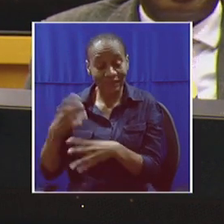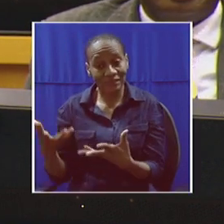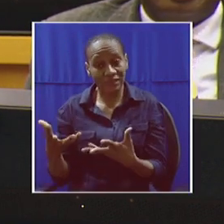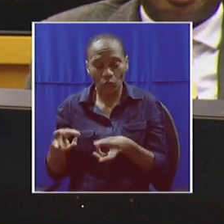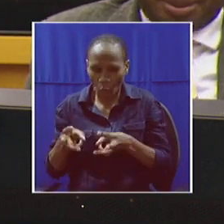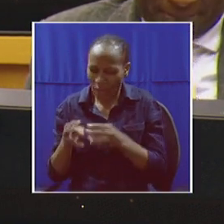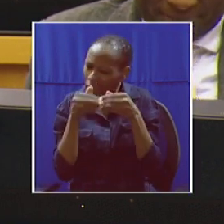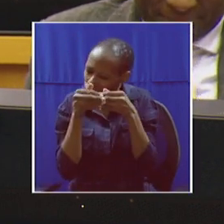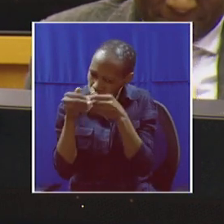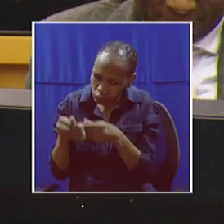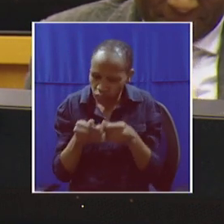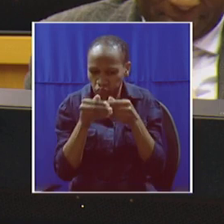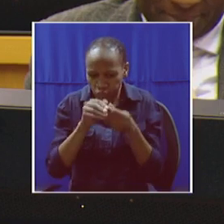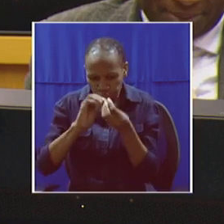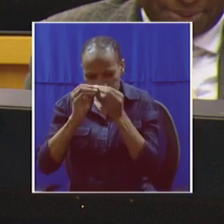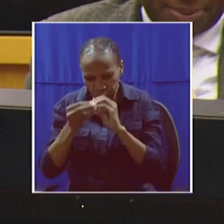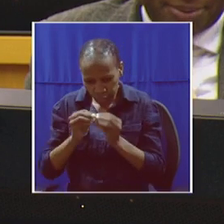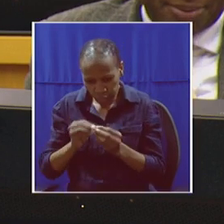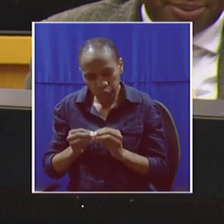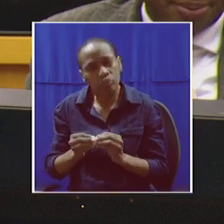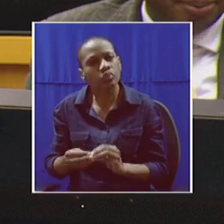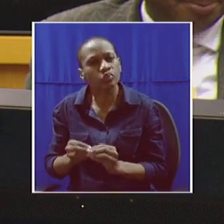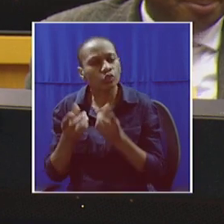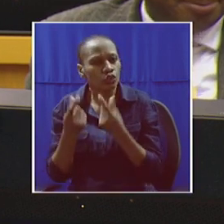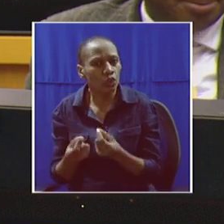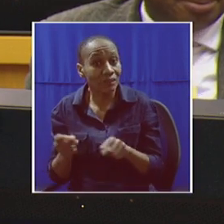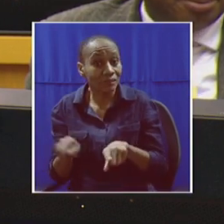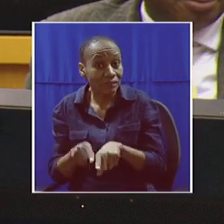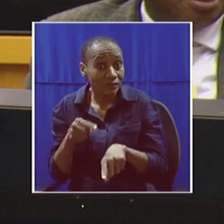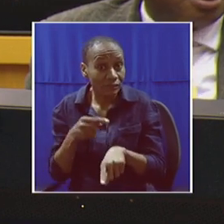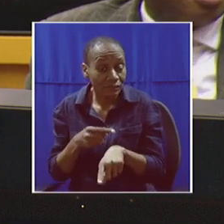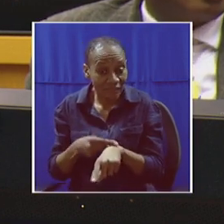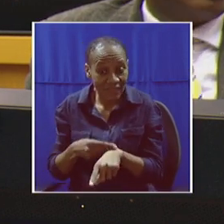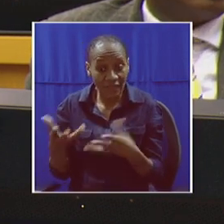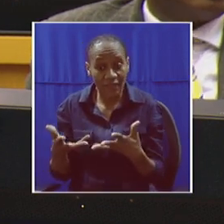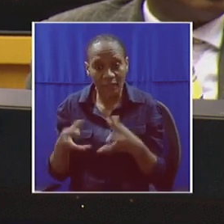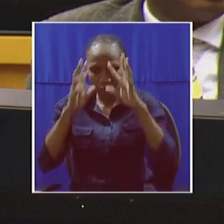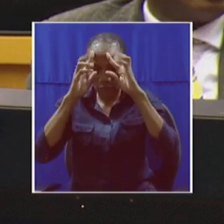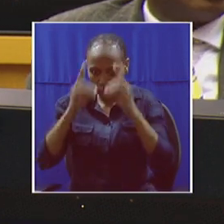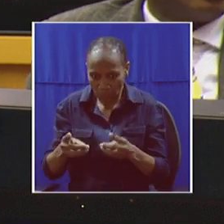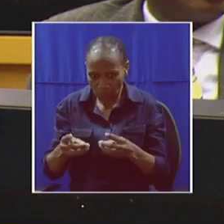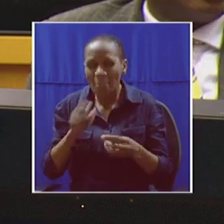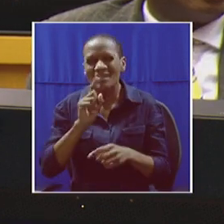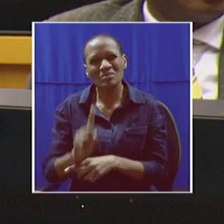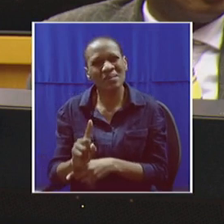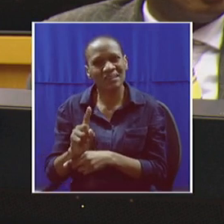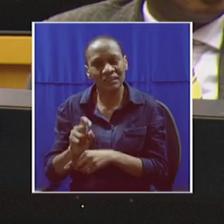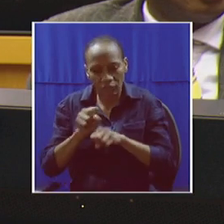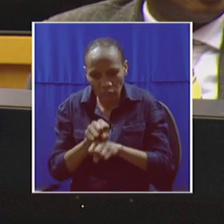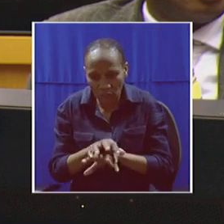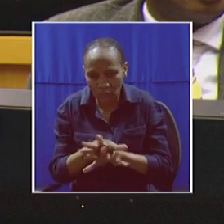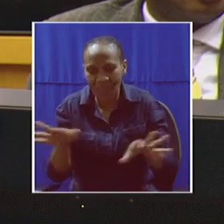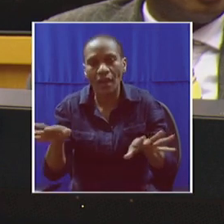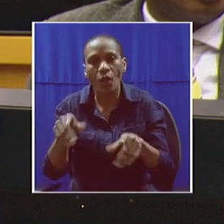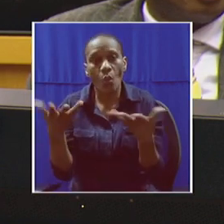done in a just transition that is what just transition is talking to and